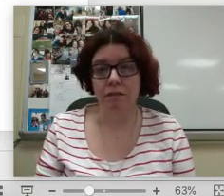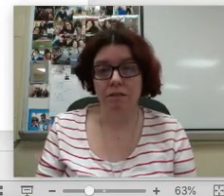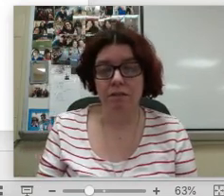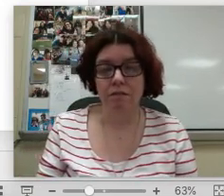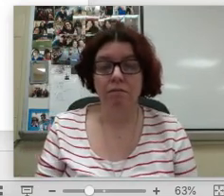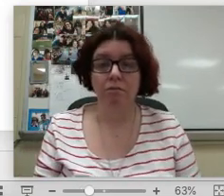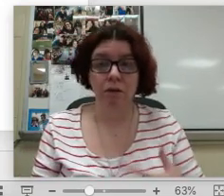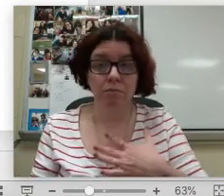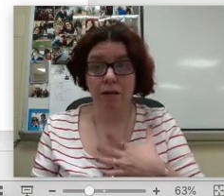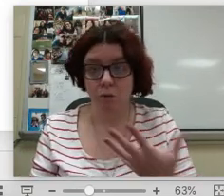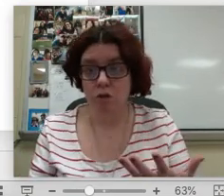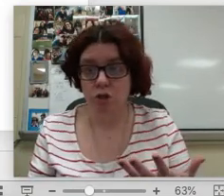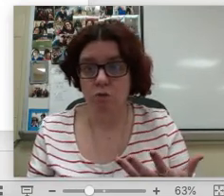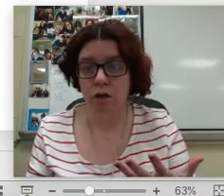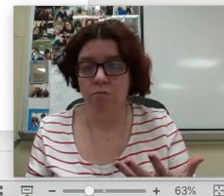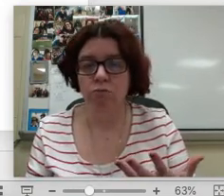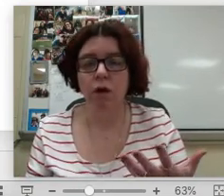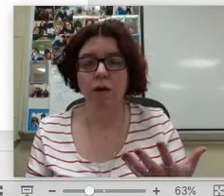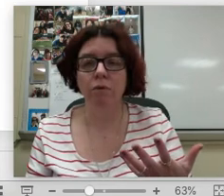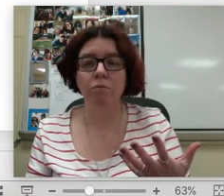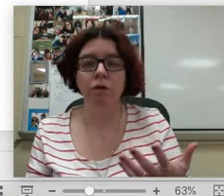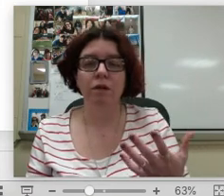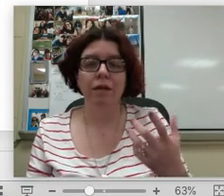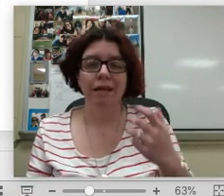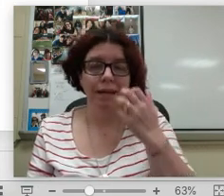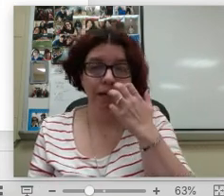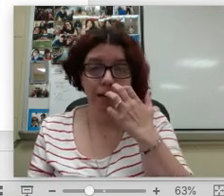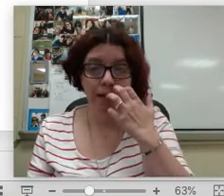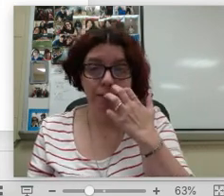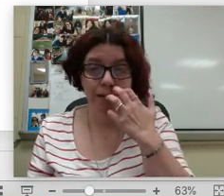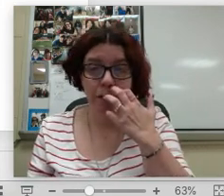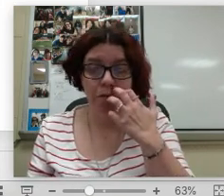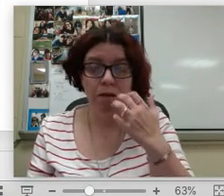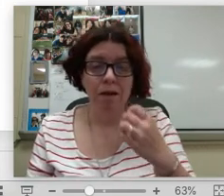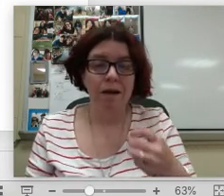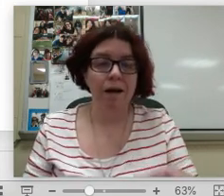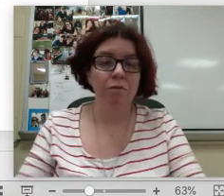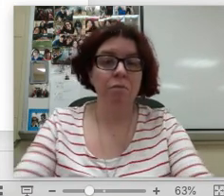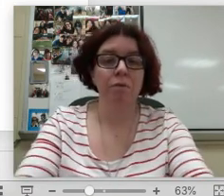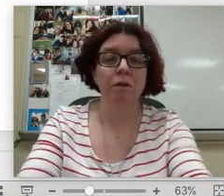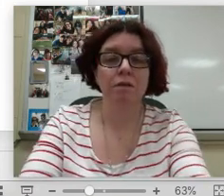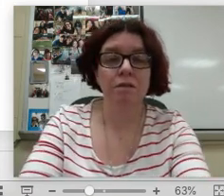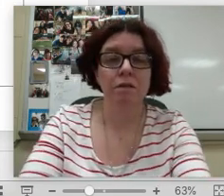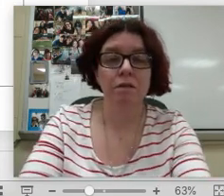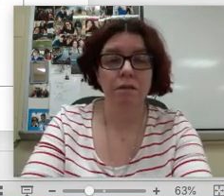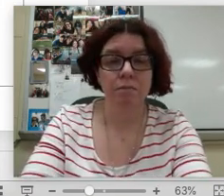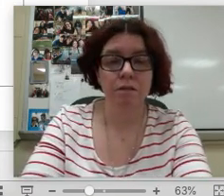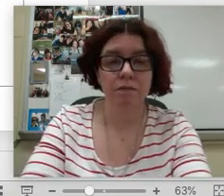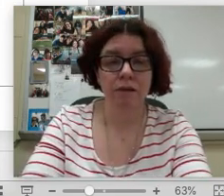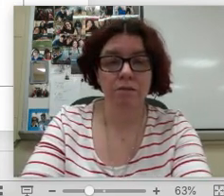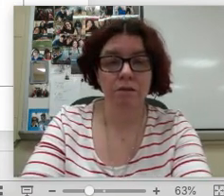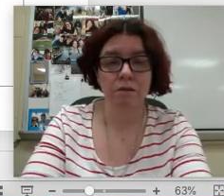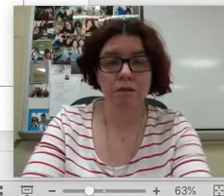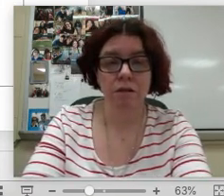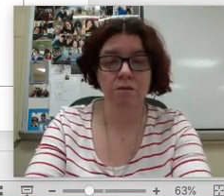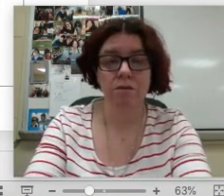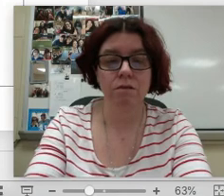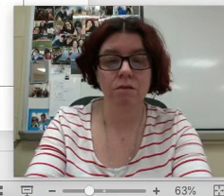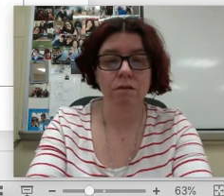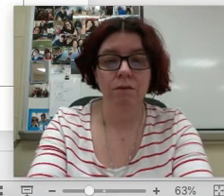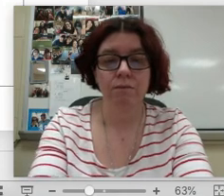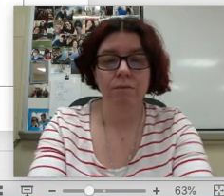of the sentence? Well, my orange shoes are. So I would put in ASL, let me see if I can do this. Can I